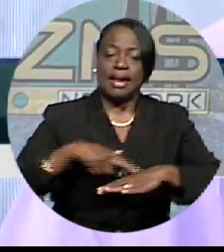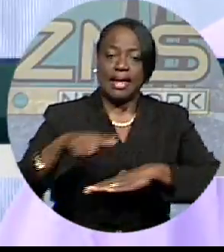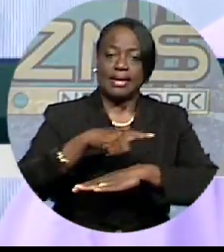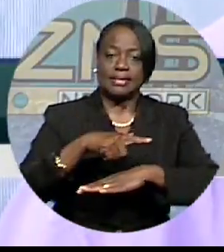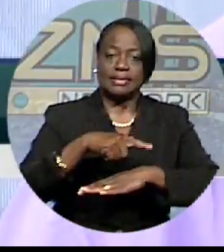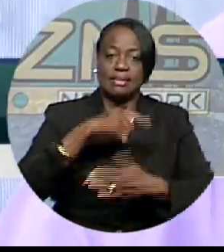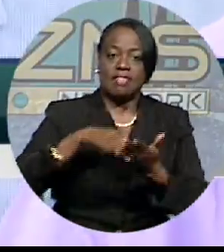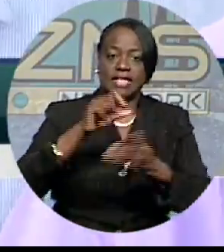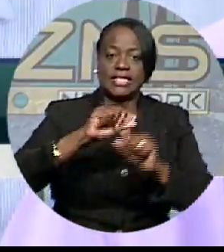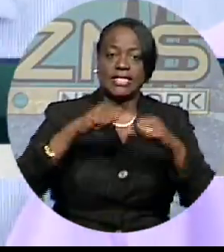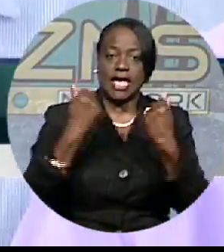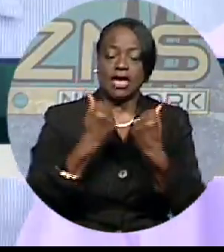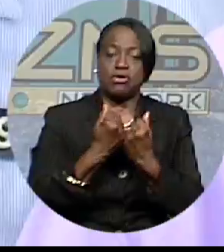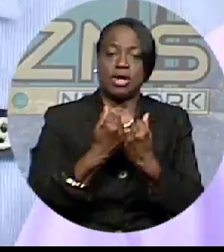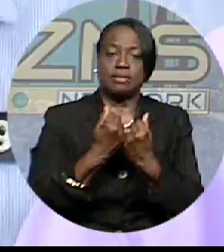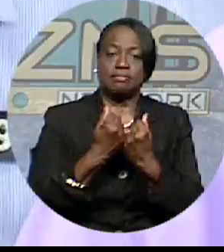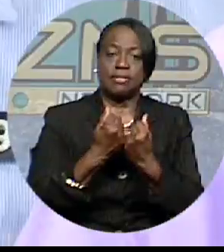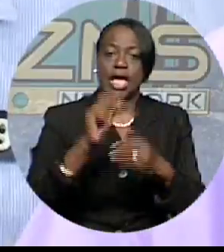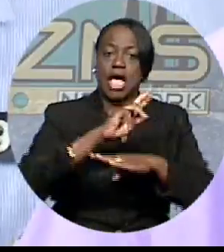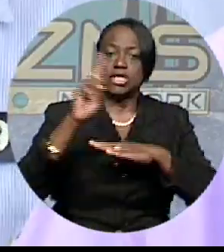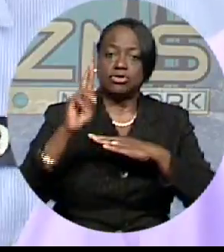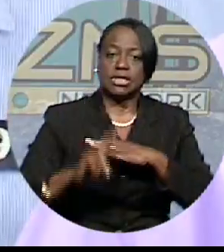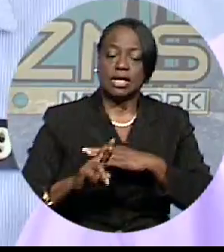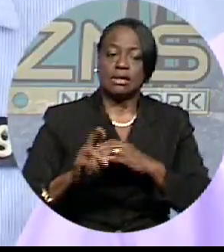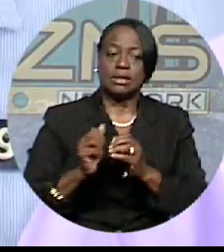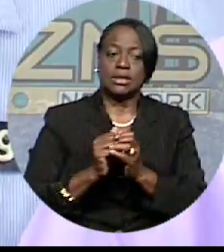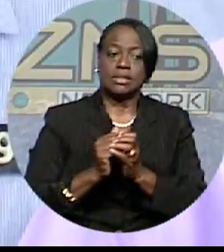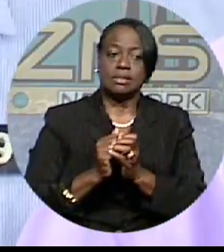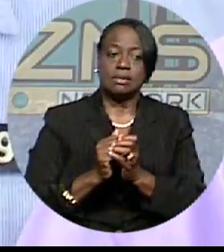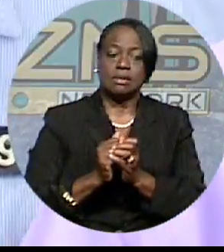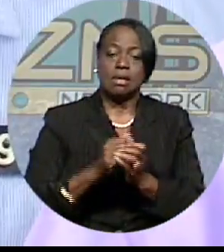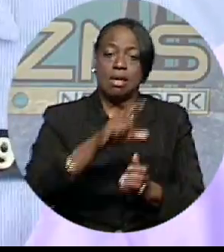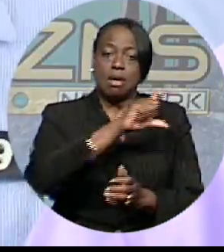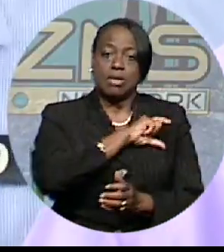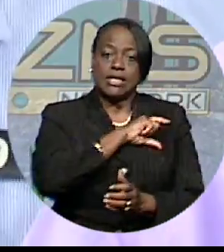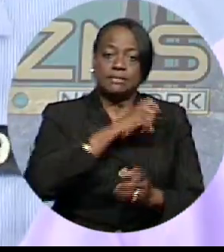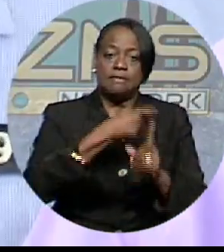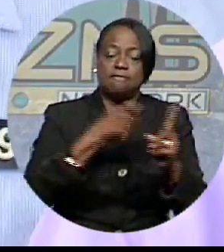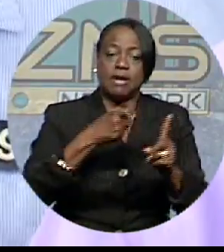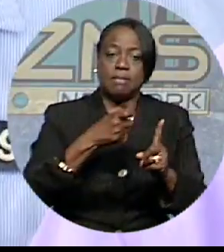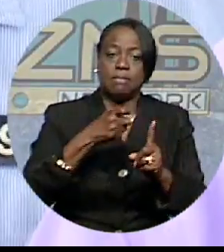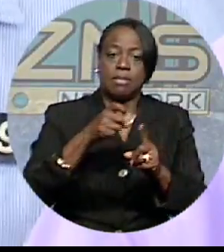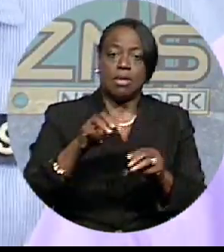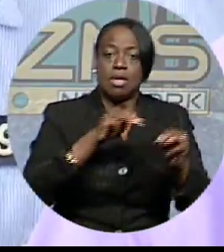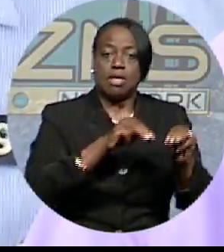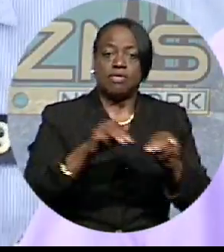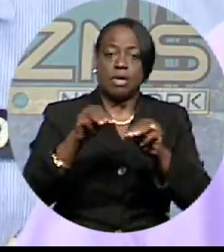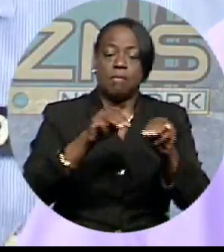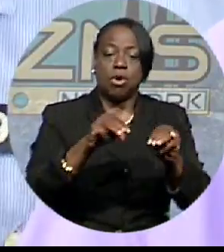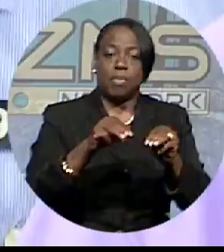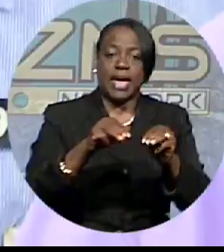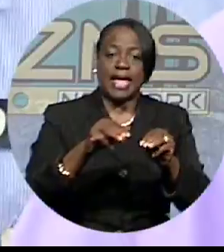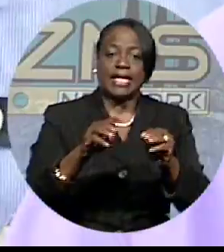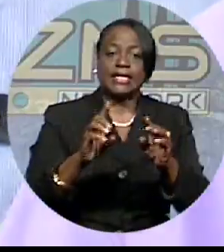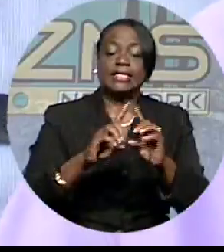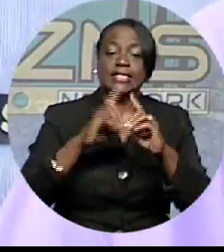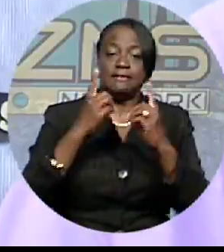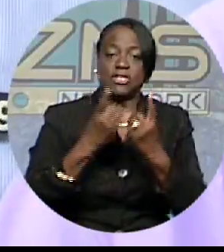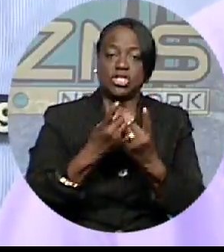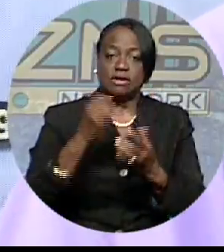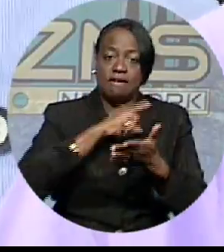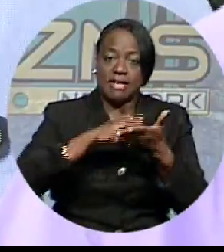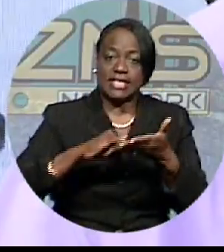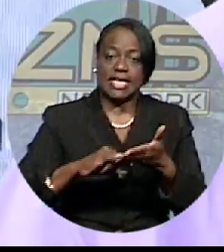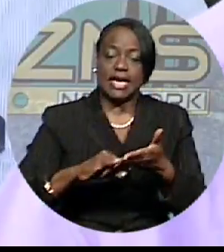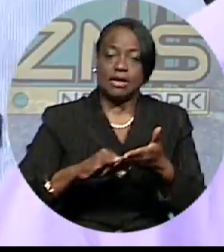area. As a result of that information, officers from the mobile division proceeded to investigate.